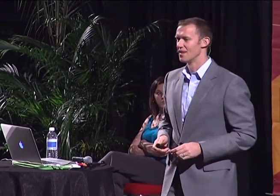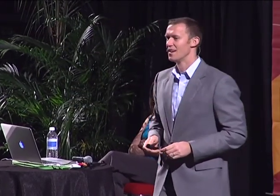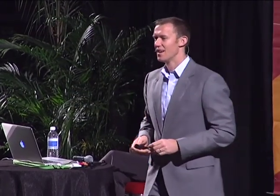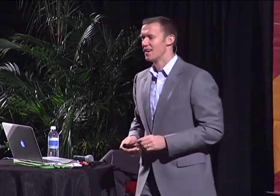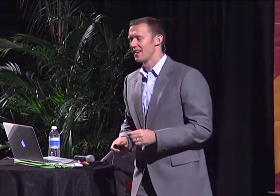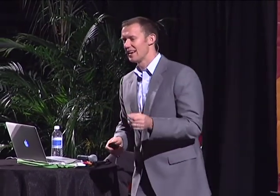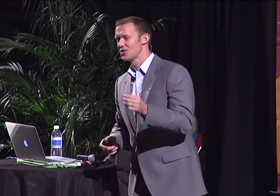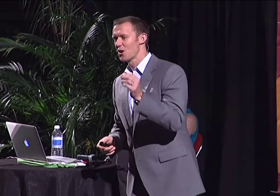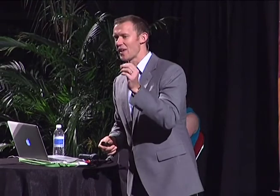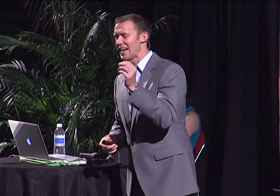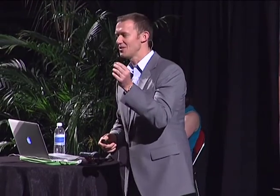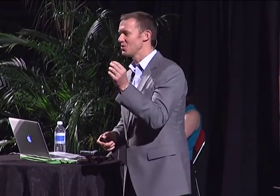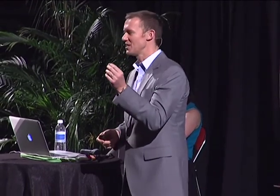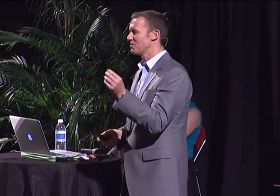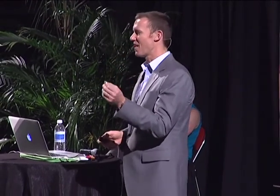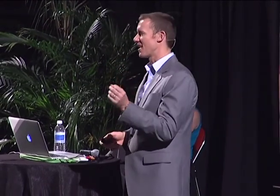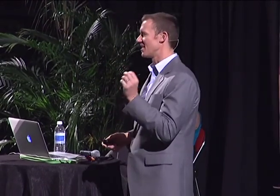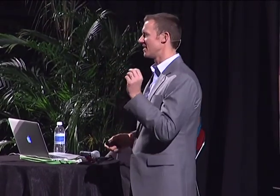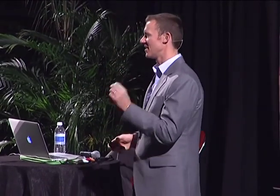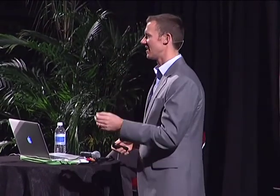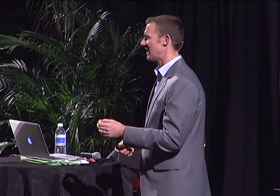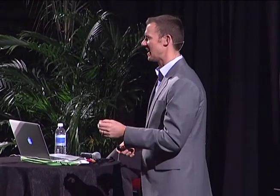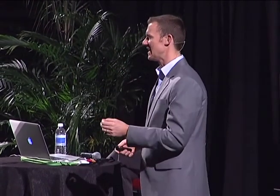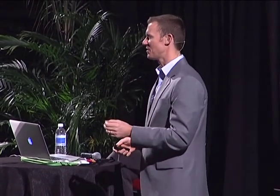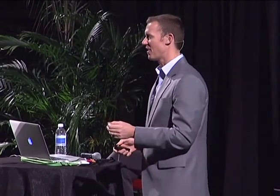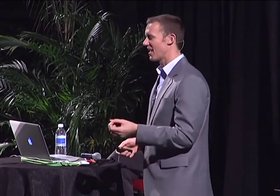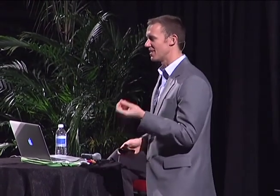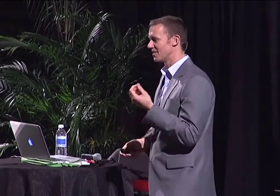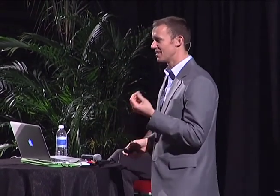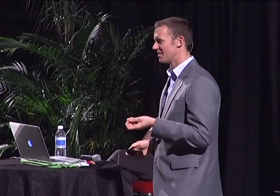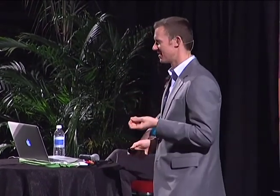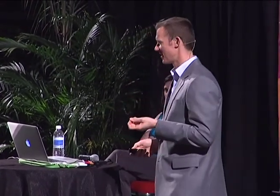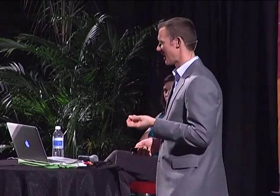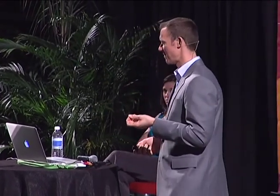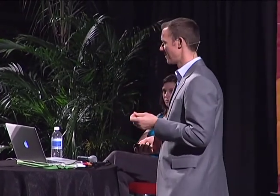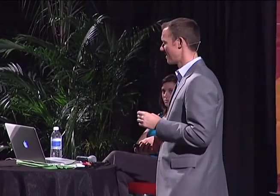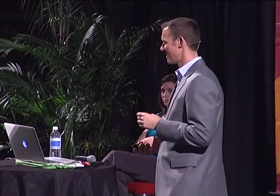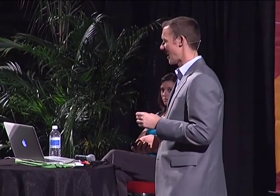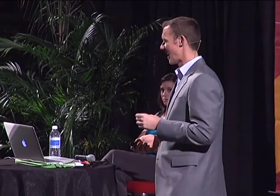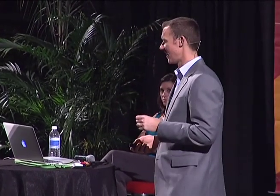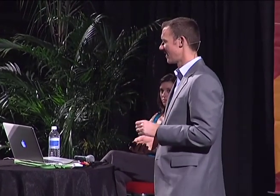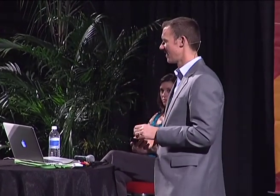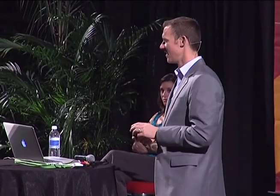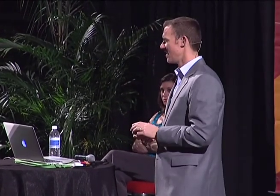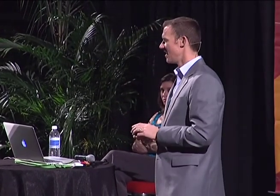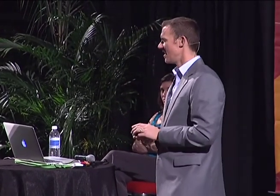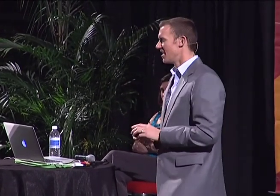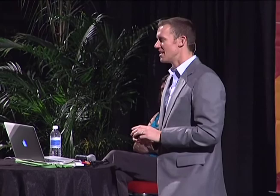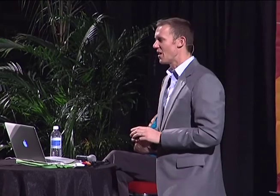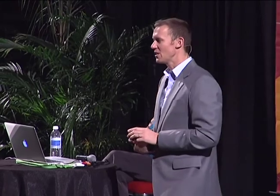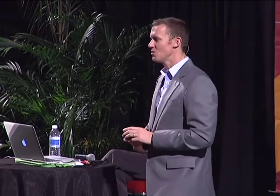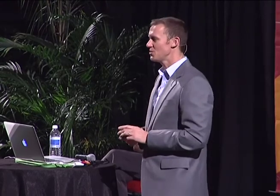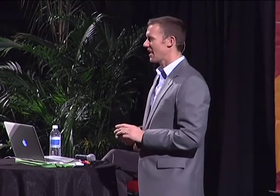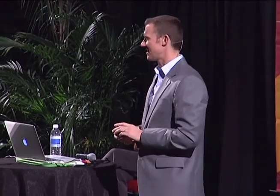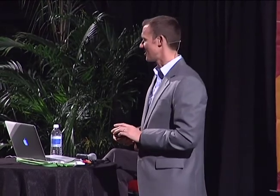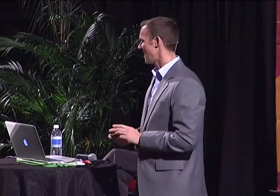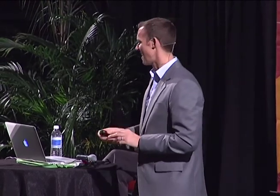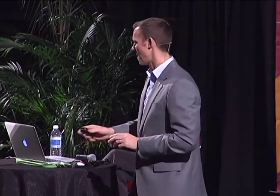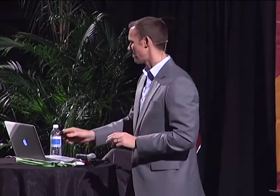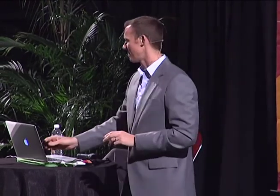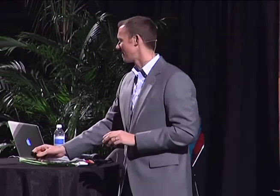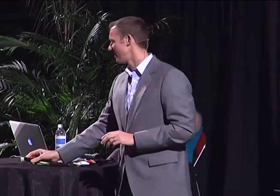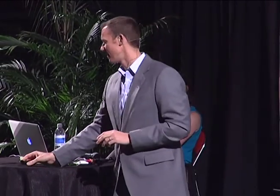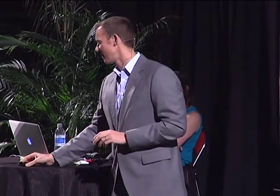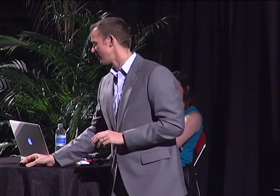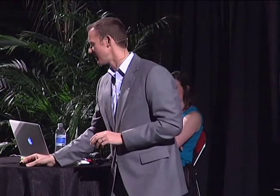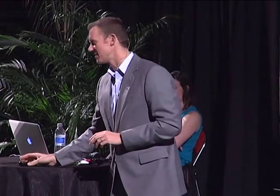world. And so the agency's fired, and he's fired the same day. But I use that to set